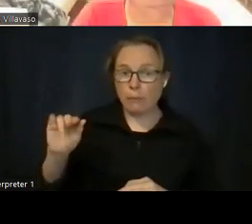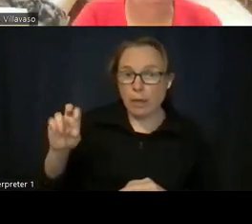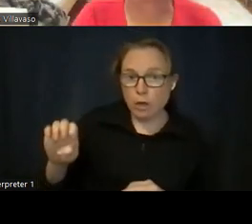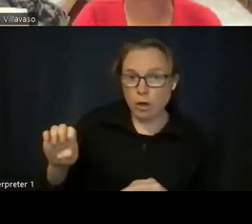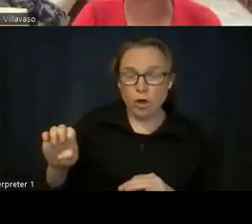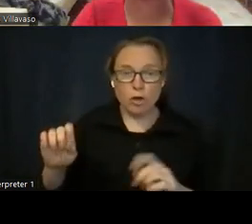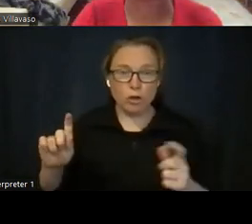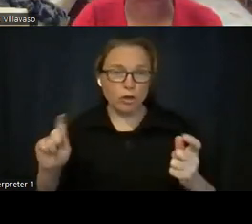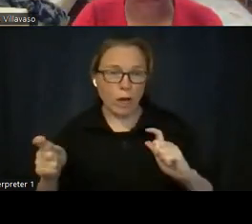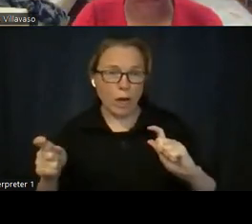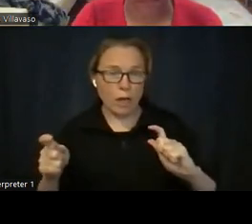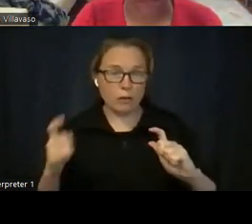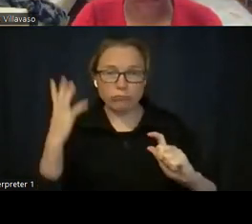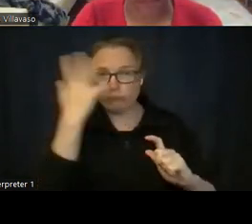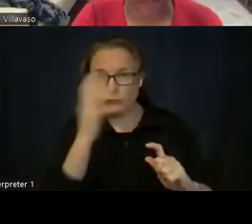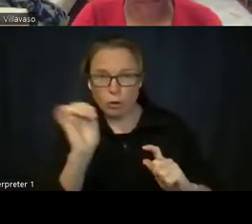hopefully